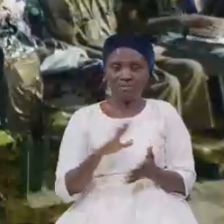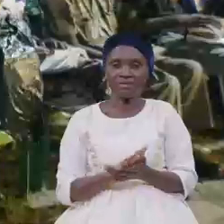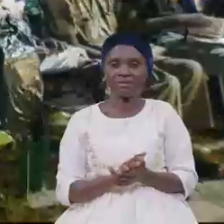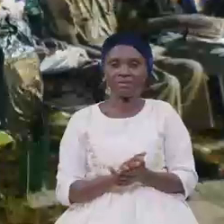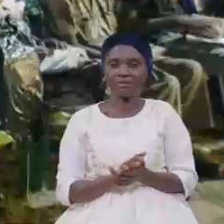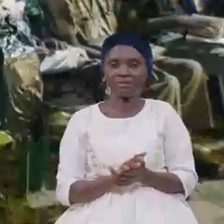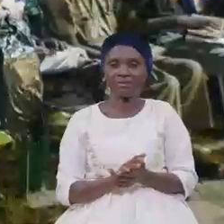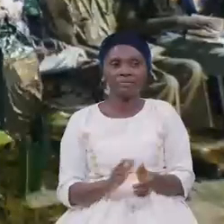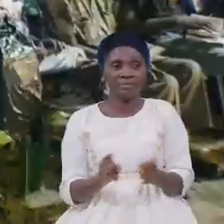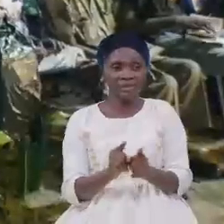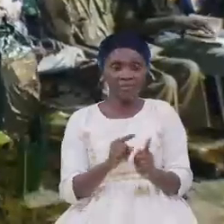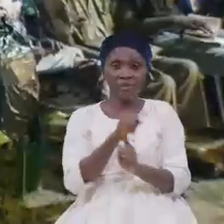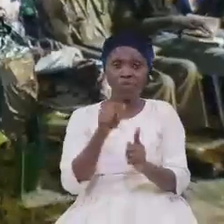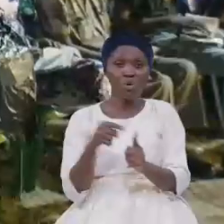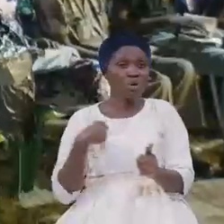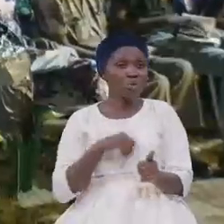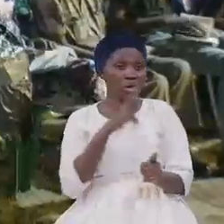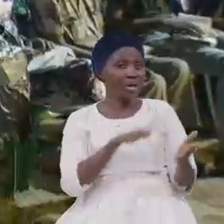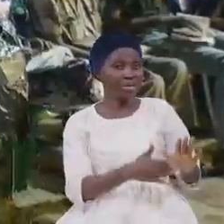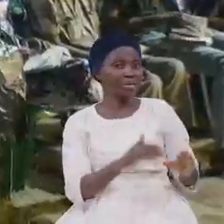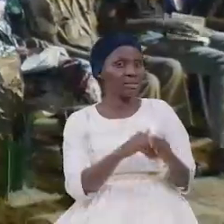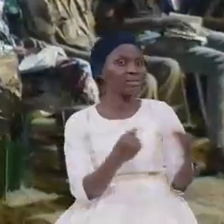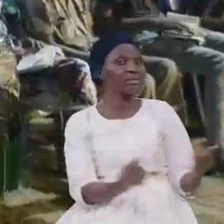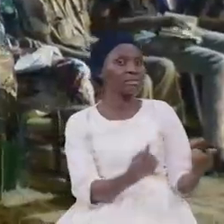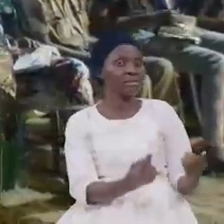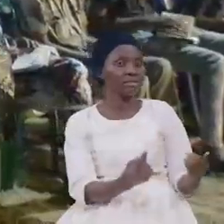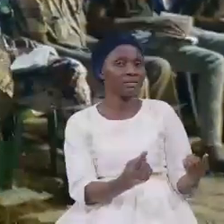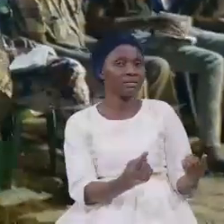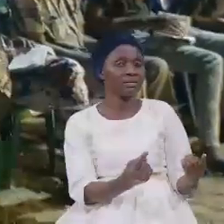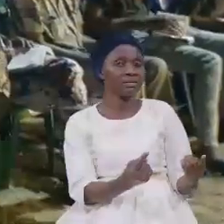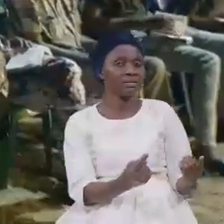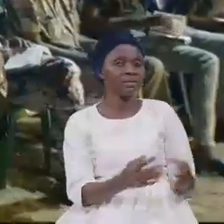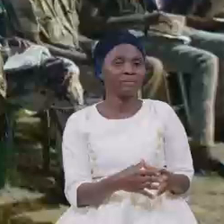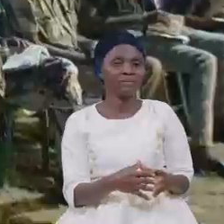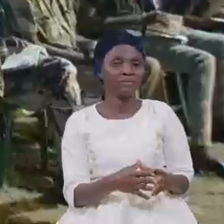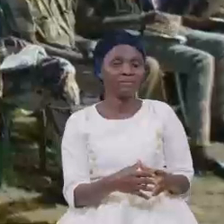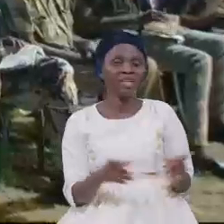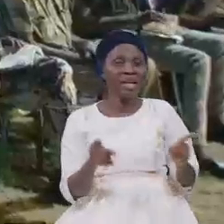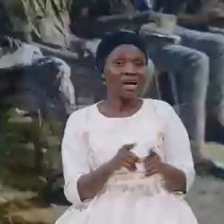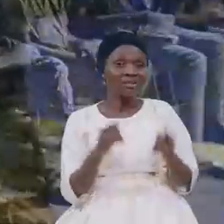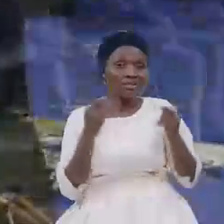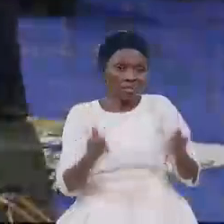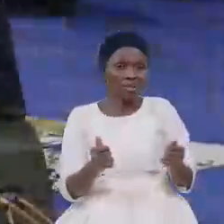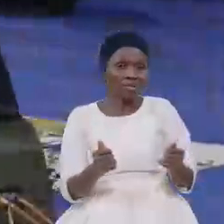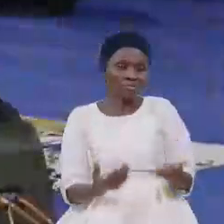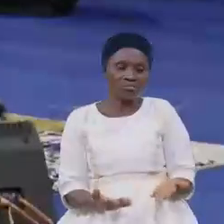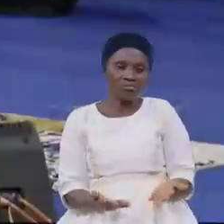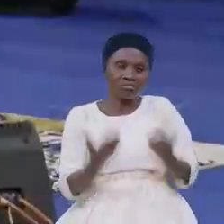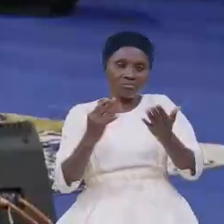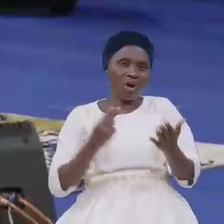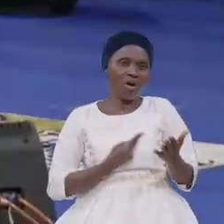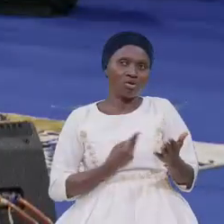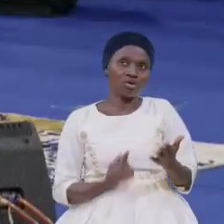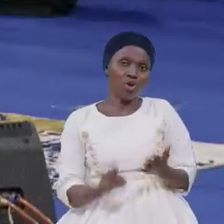were dead in sins, has quickened us together with Christ.